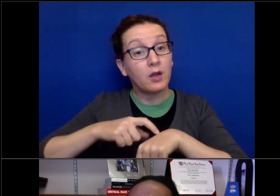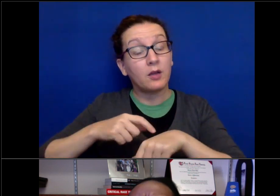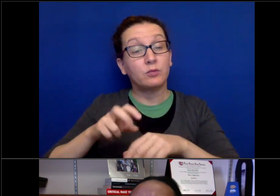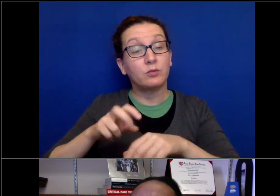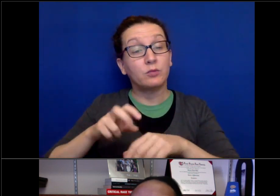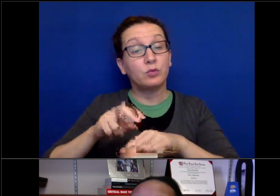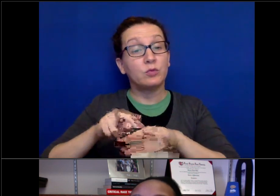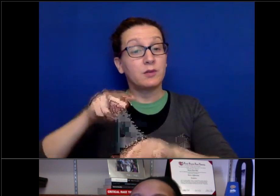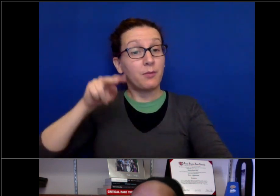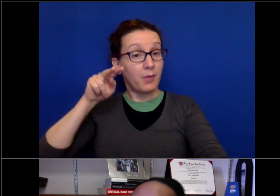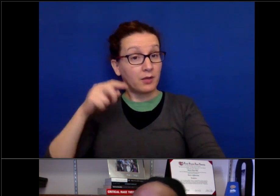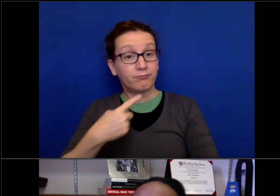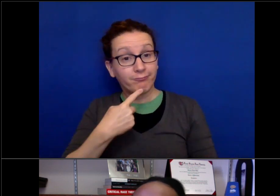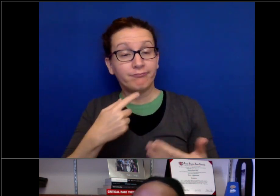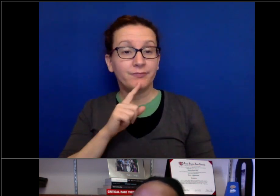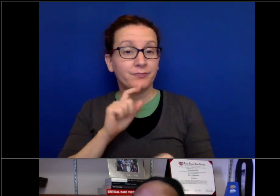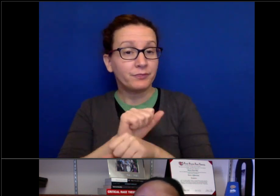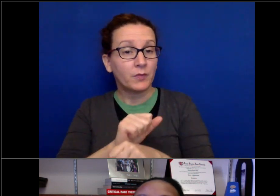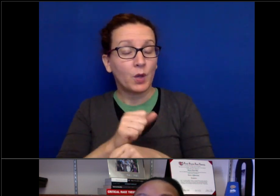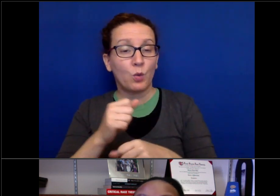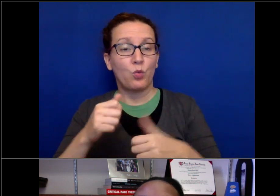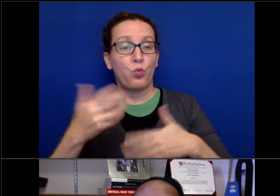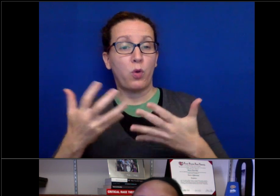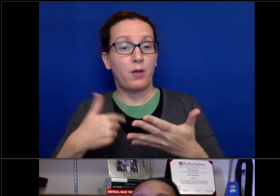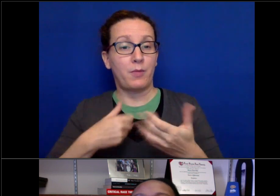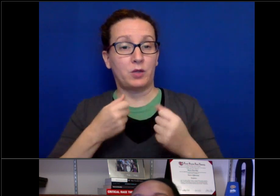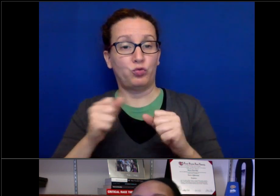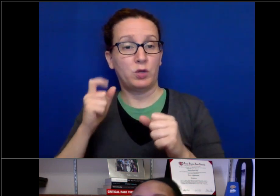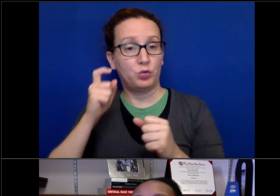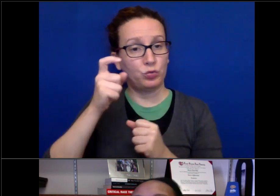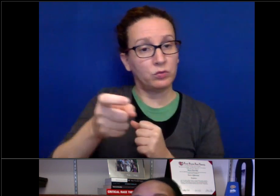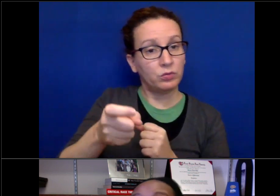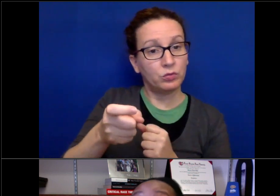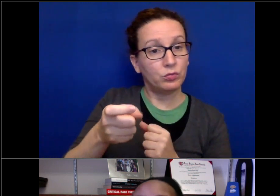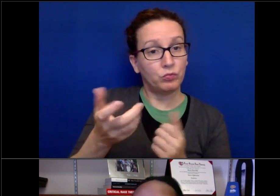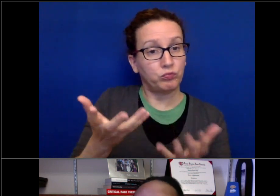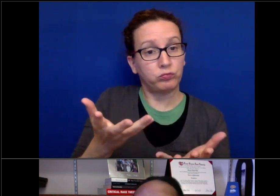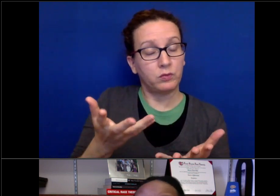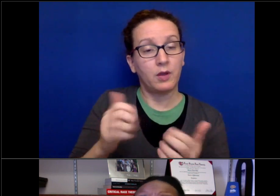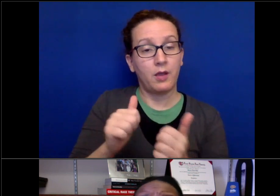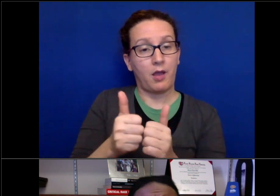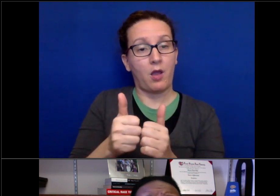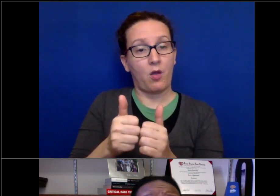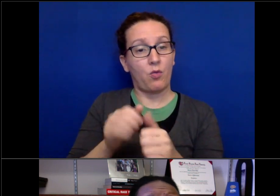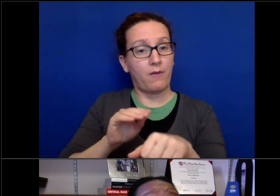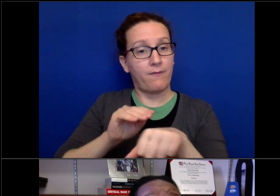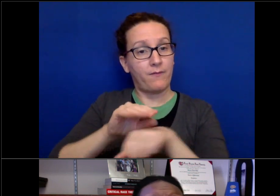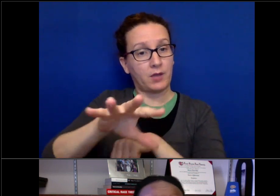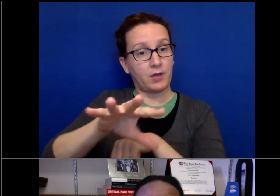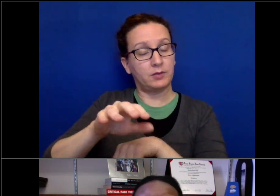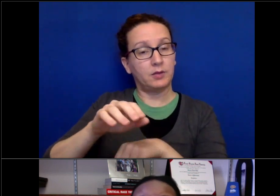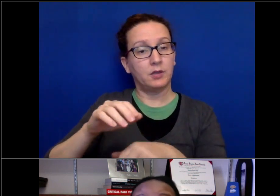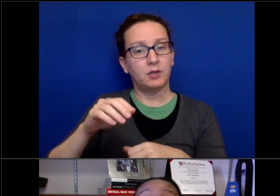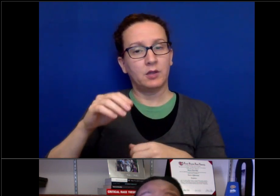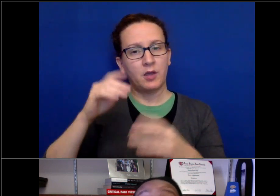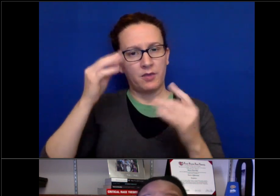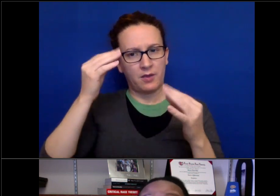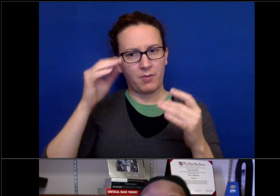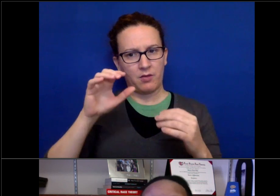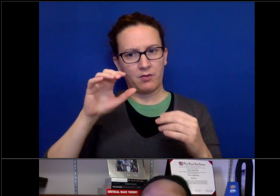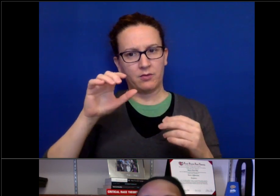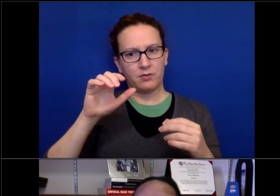say, actually, what is it that I'm trying to contribute? And how does this affect this? Thinking about your counter arguments, right?